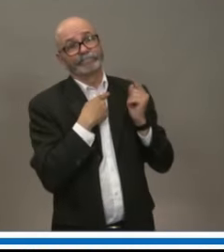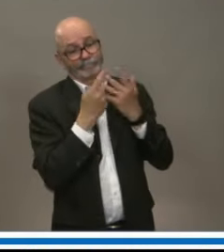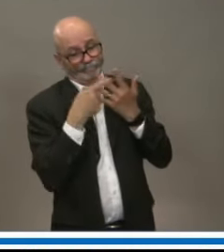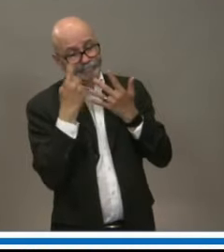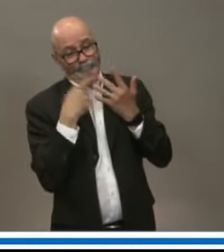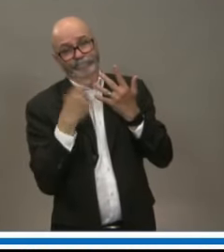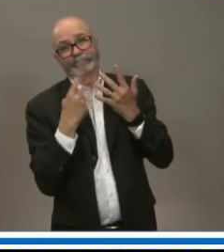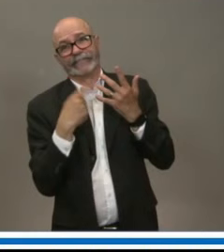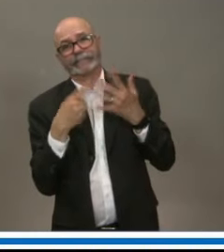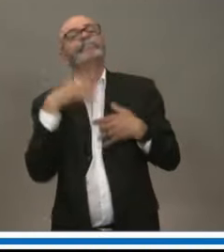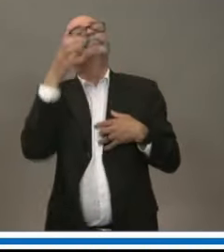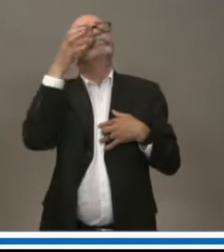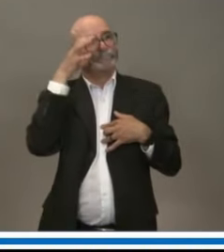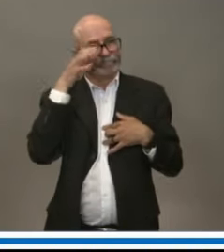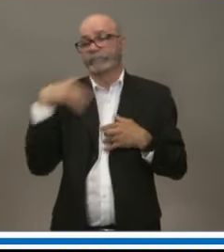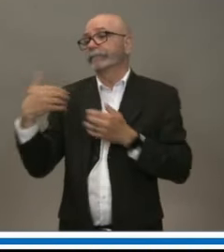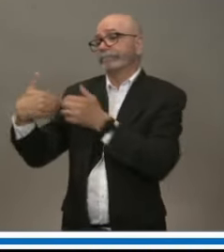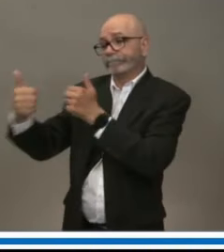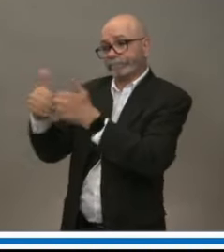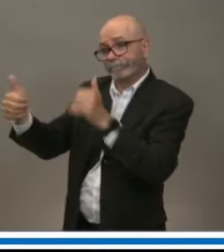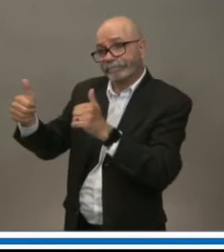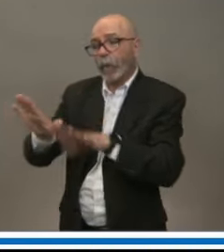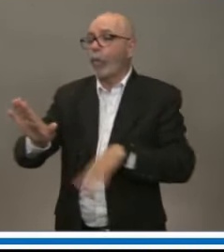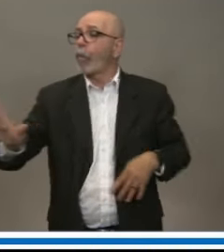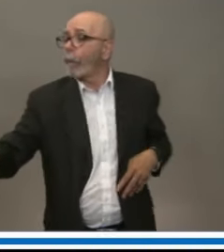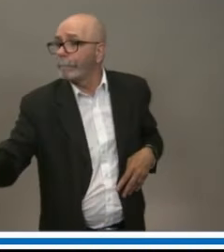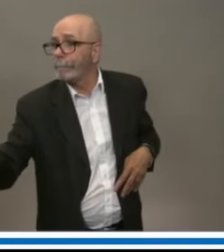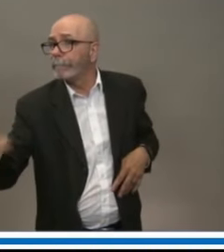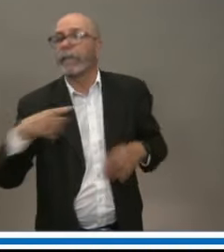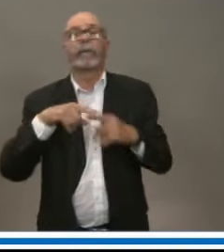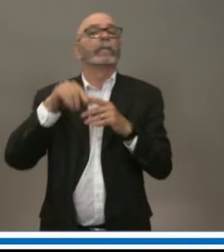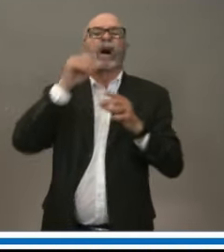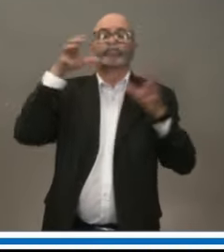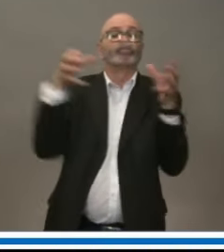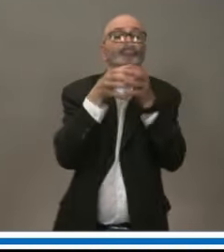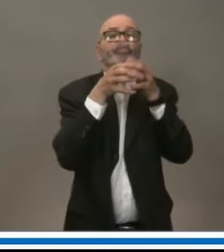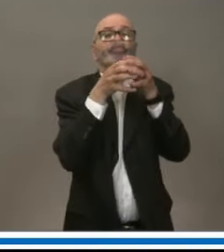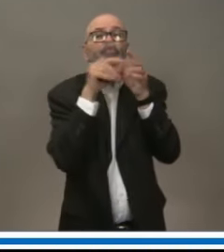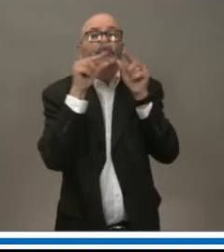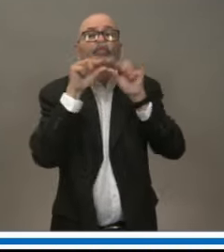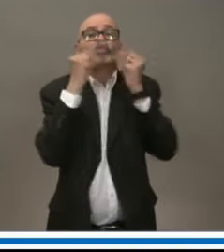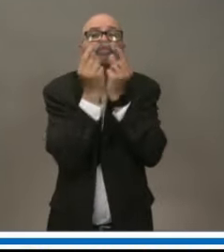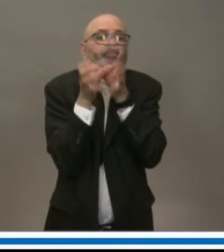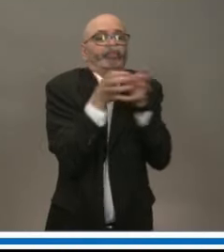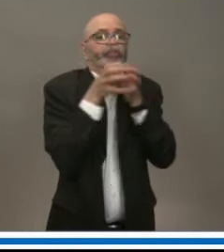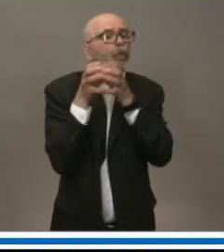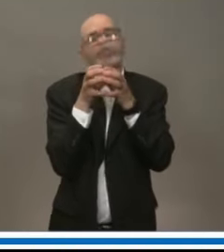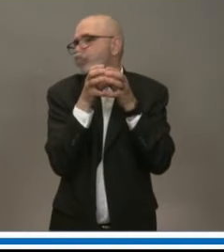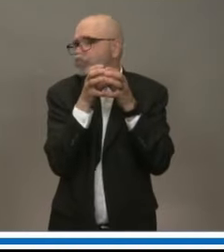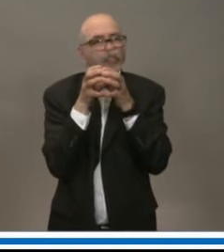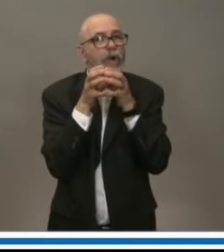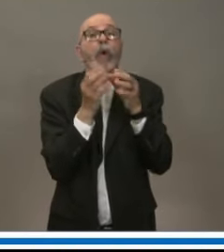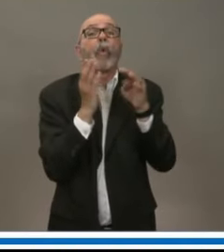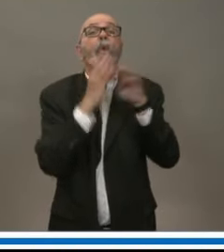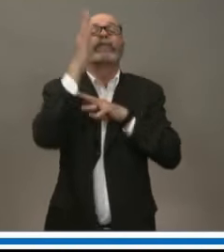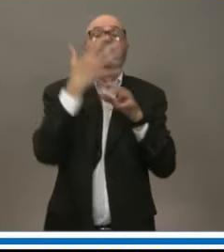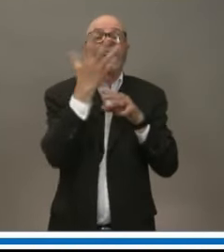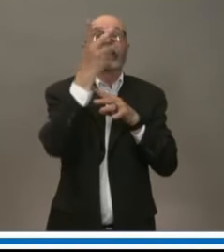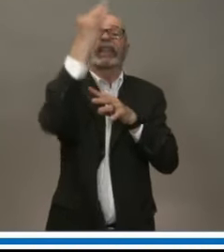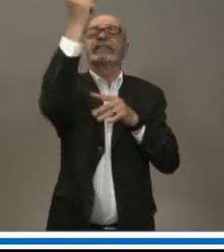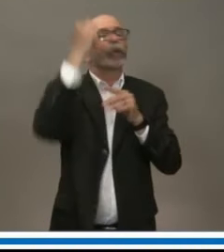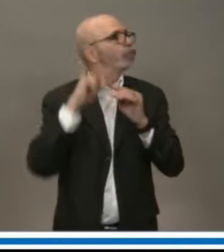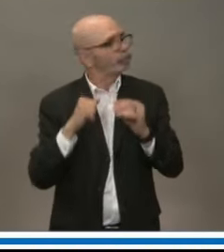distancing, and no gathering more than 5. And we'll continue to make sure that we can